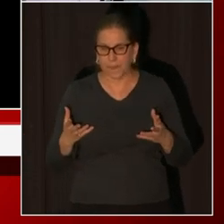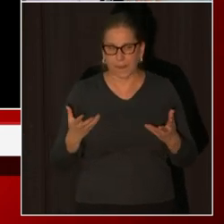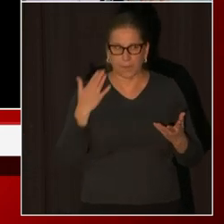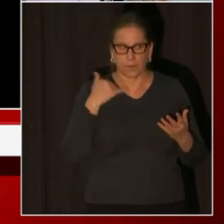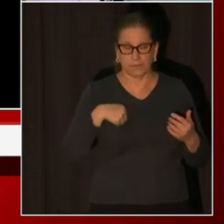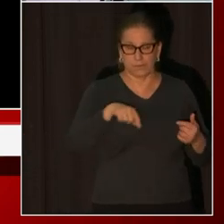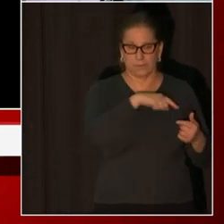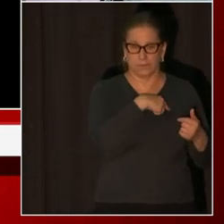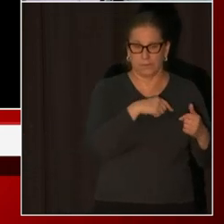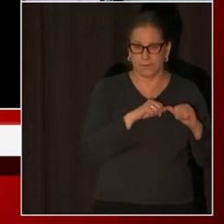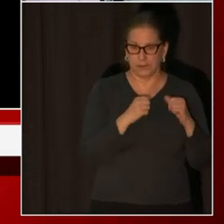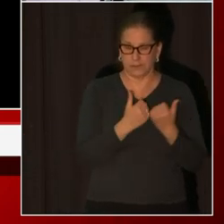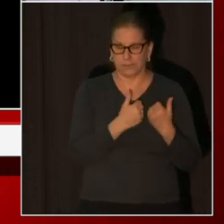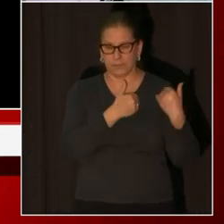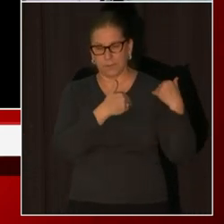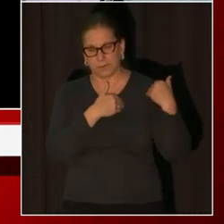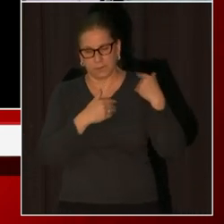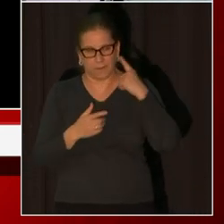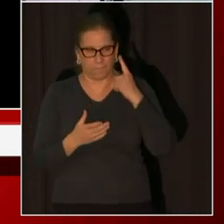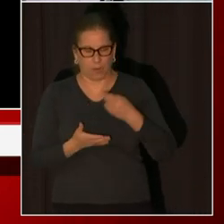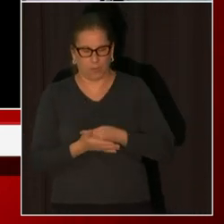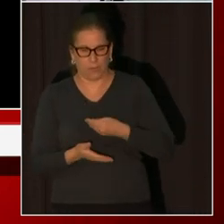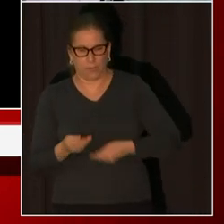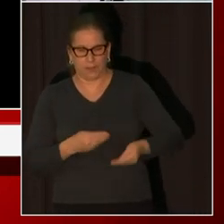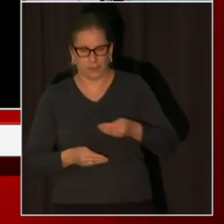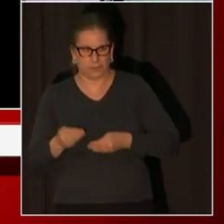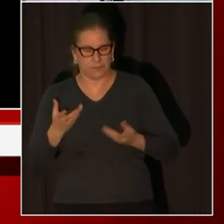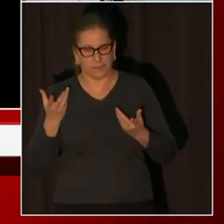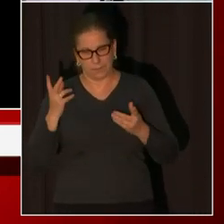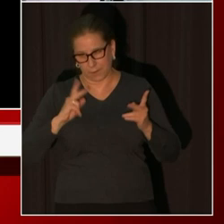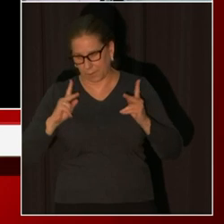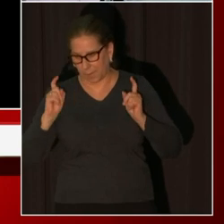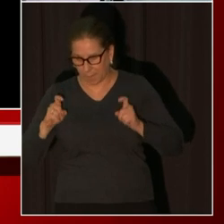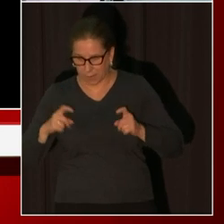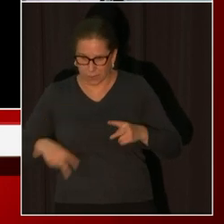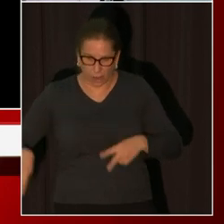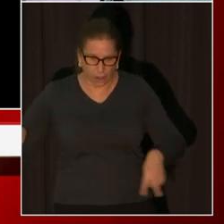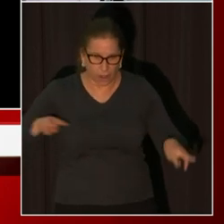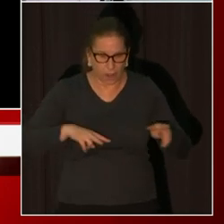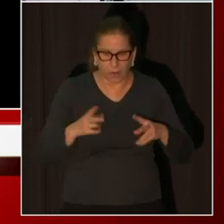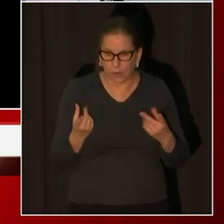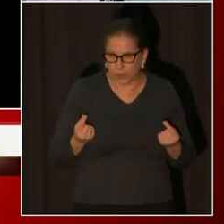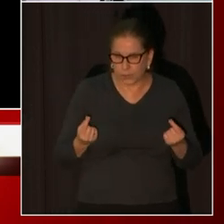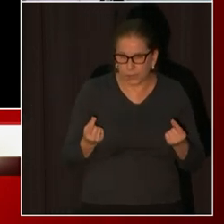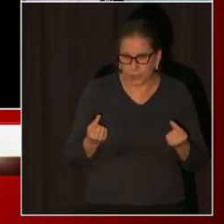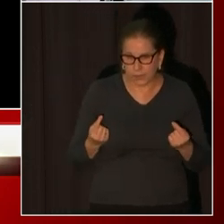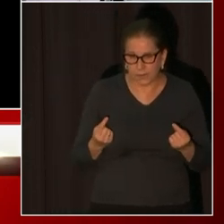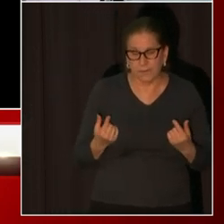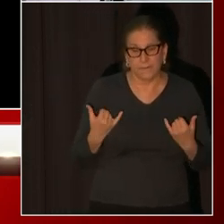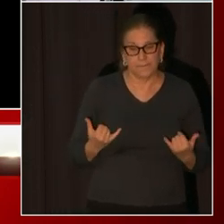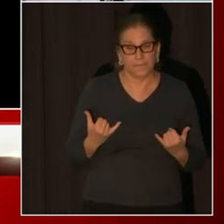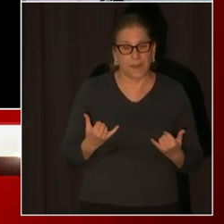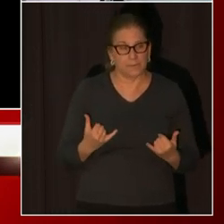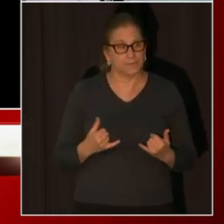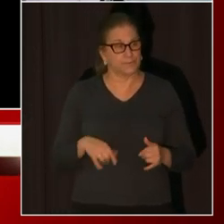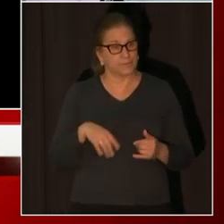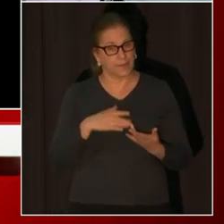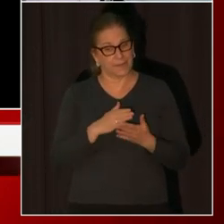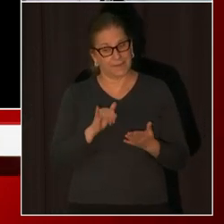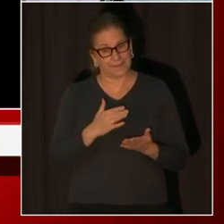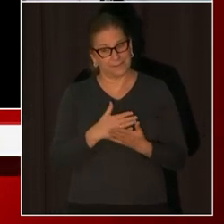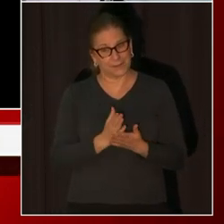with its oversight. In terms of what this budget is for fiscal year 2021, our gross funds budget